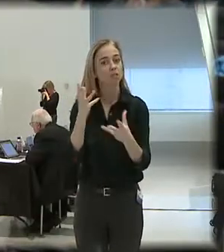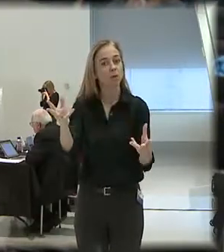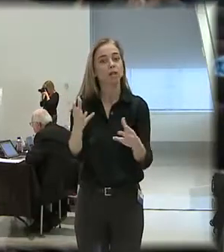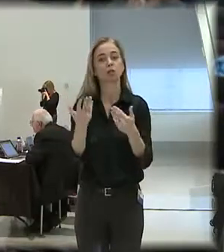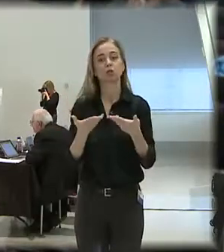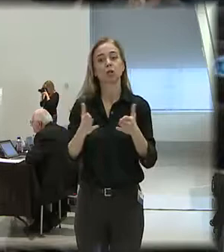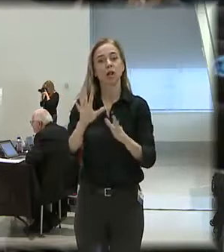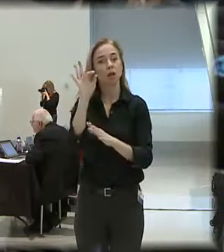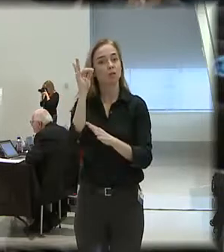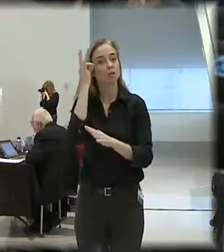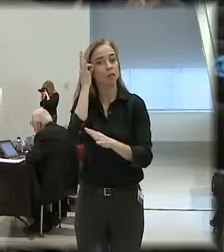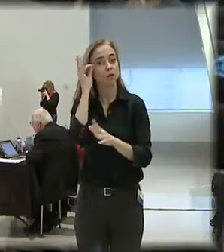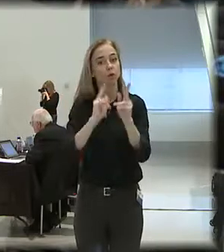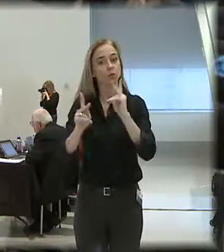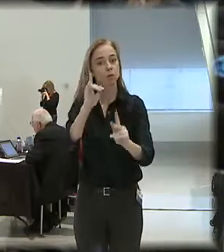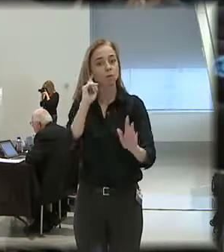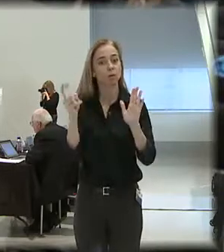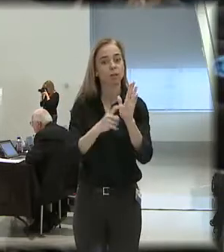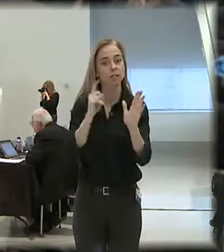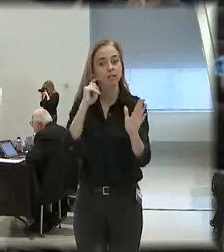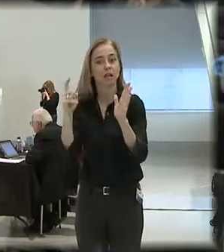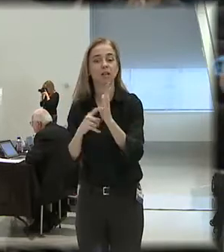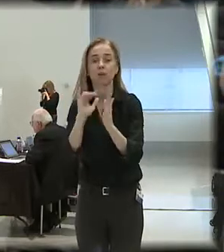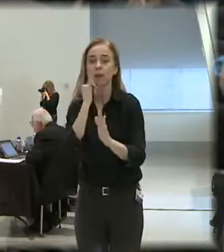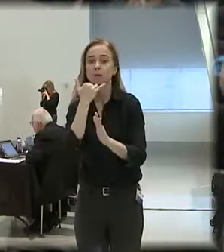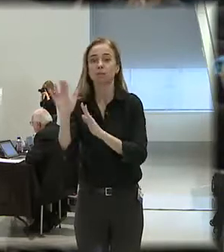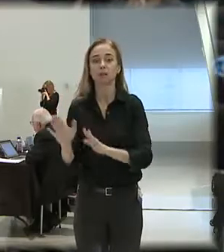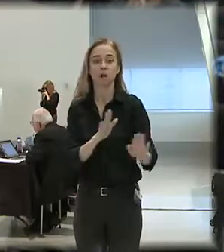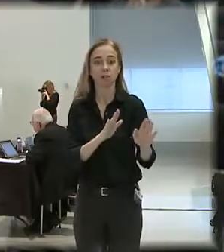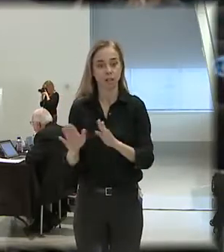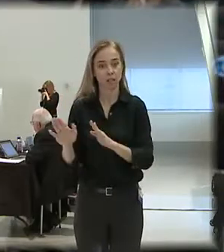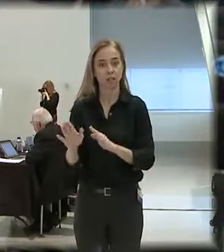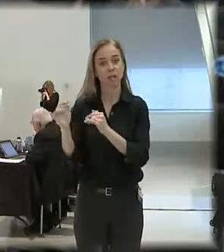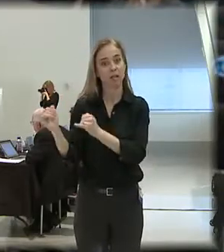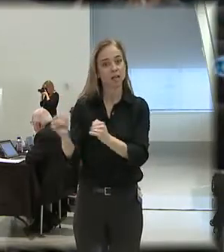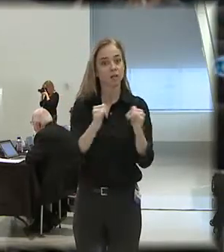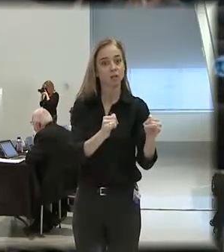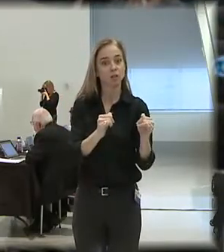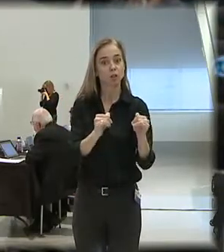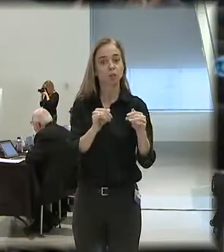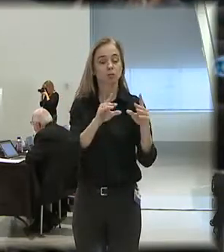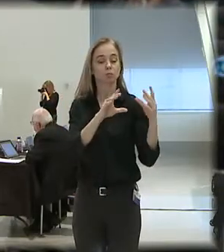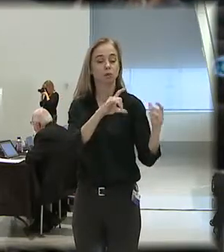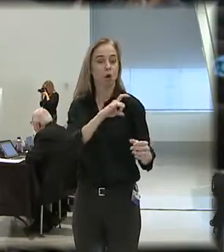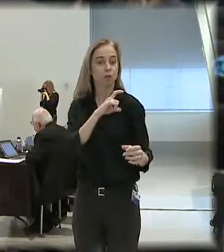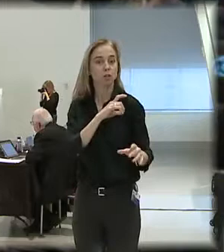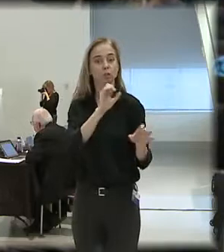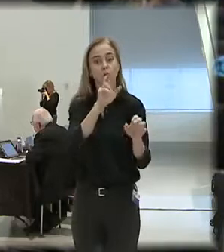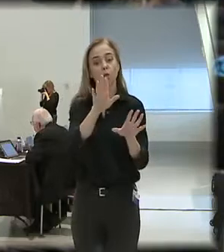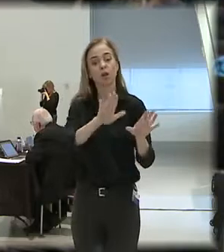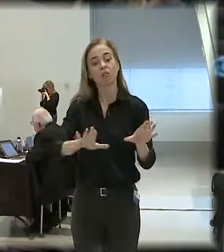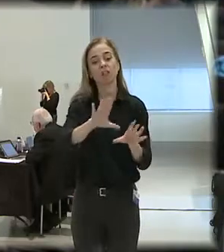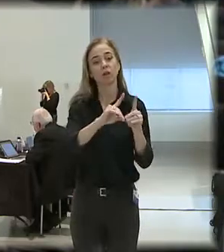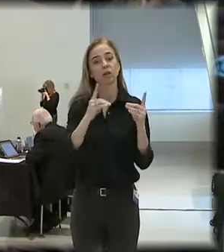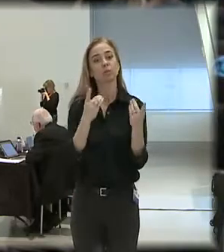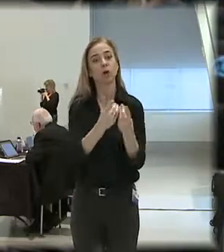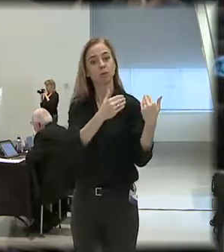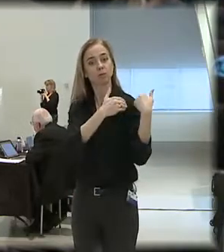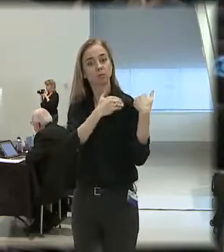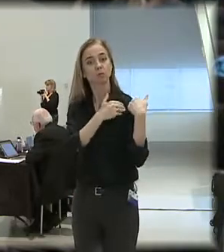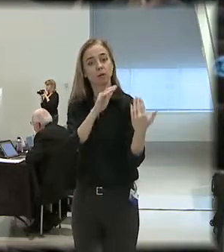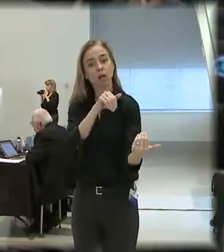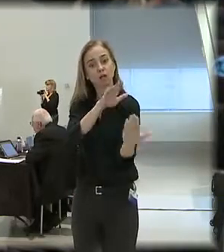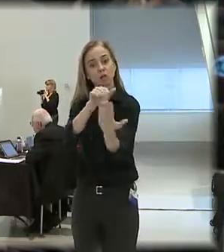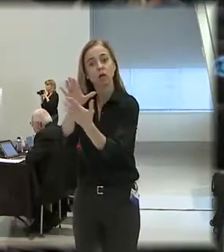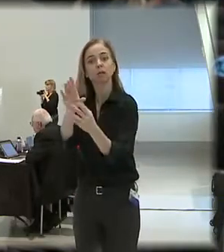federal officials to identify patterns of misconduct, hold individual officers and departments accountable when necessary, address the